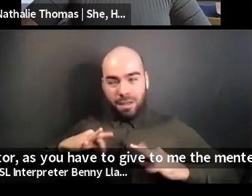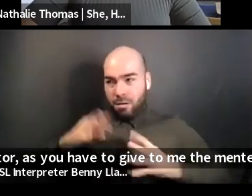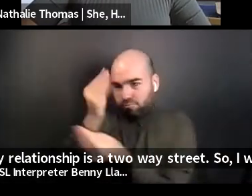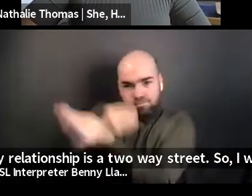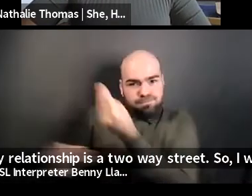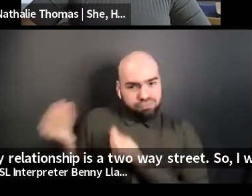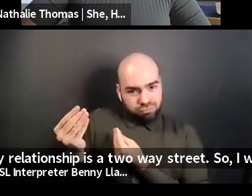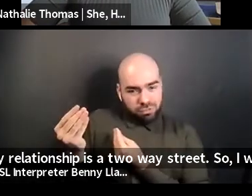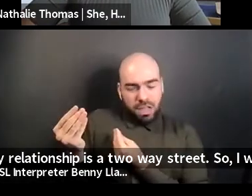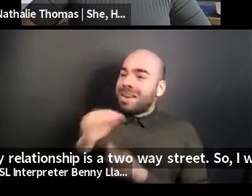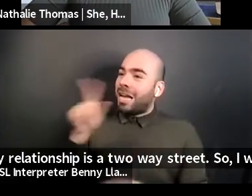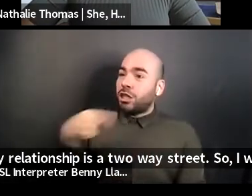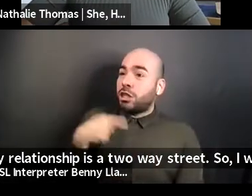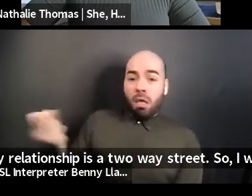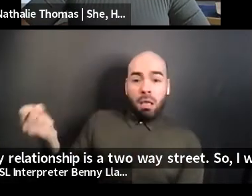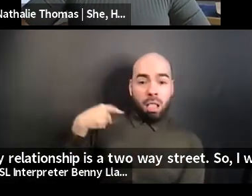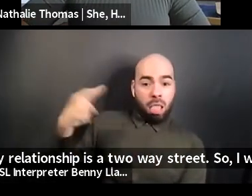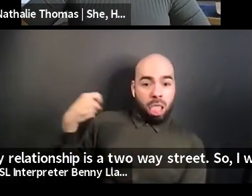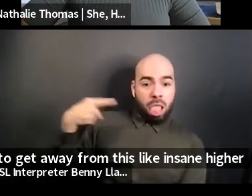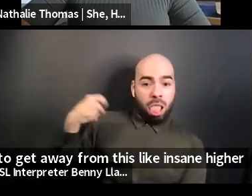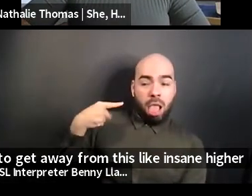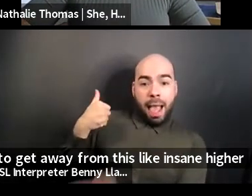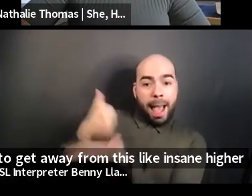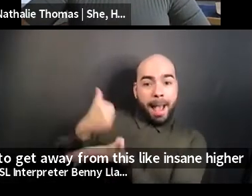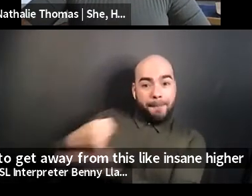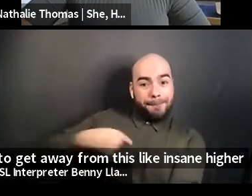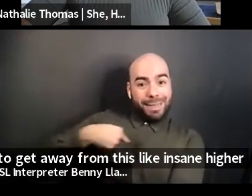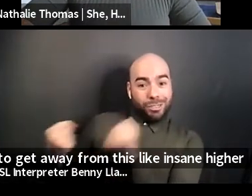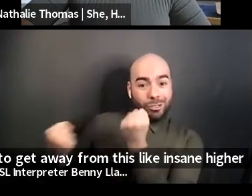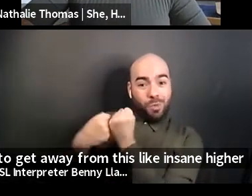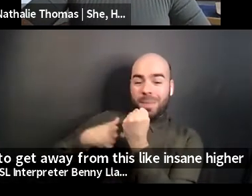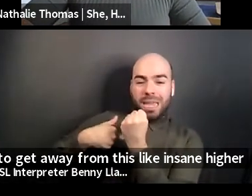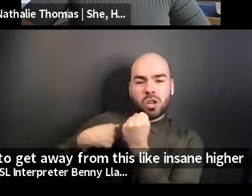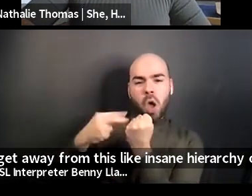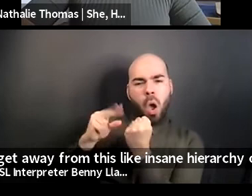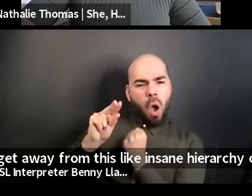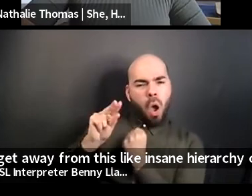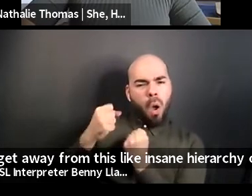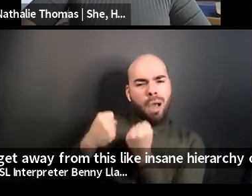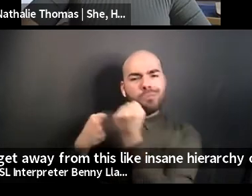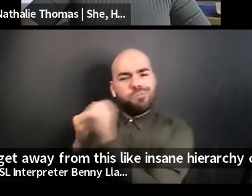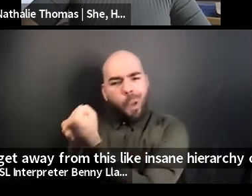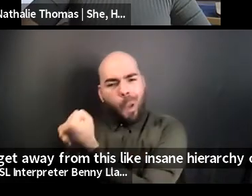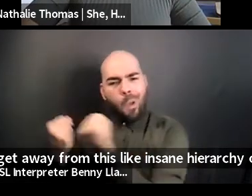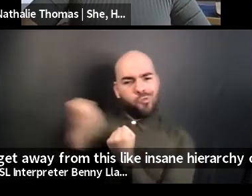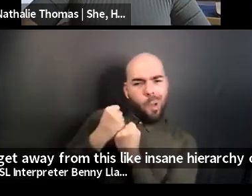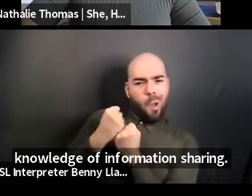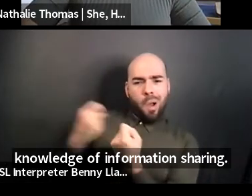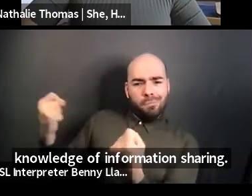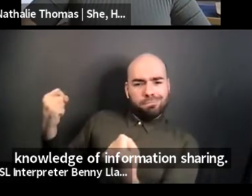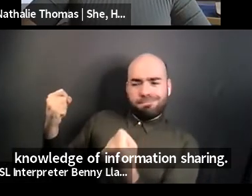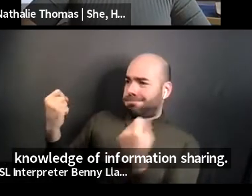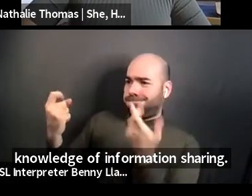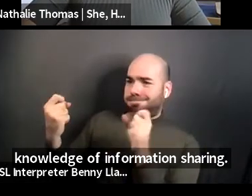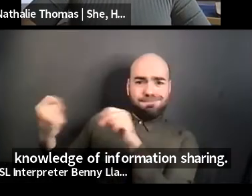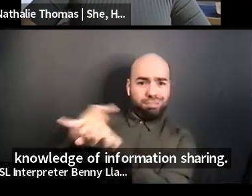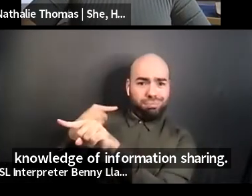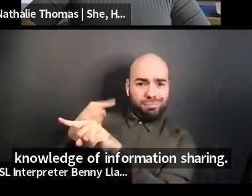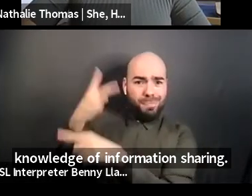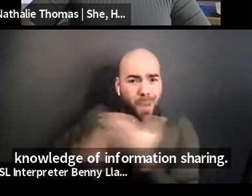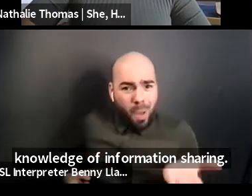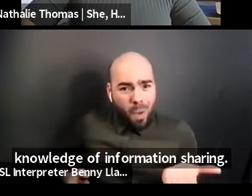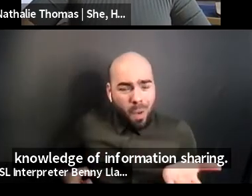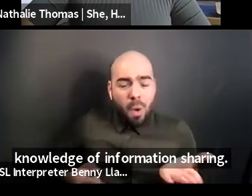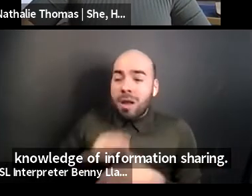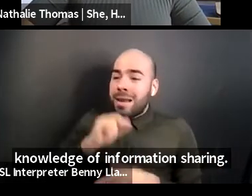us to get away from this like insane hierarchy of knowledge, of information sharing, information hoarding, and